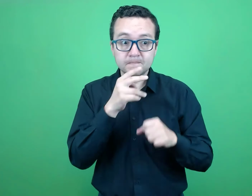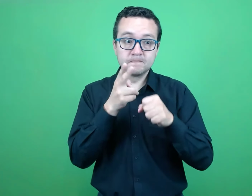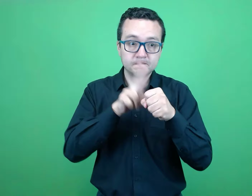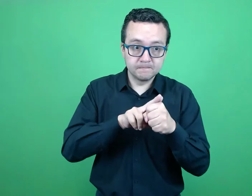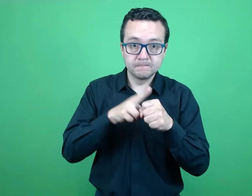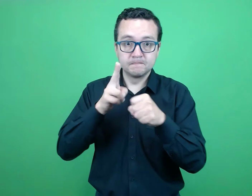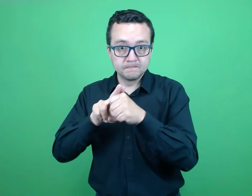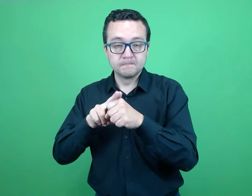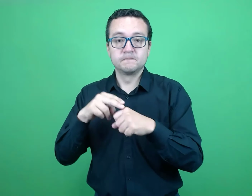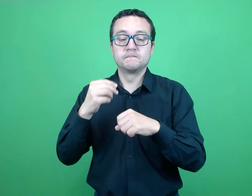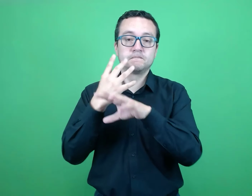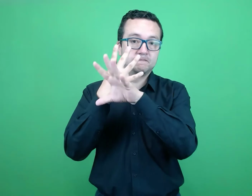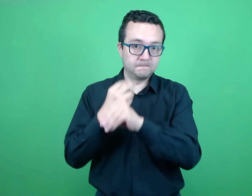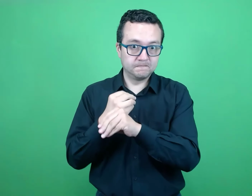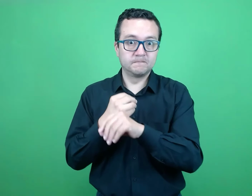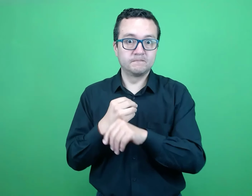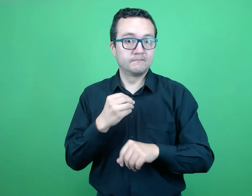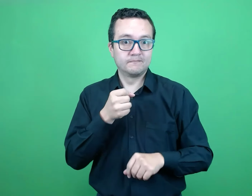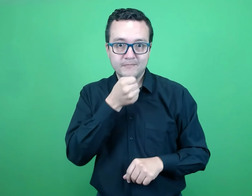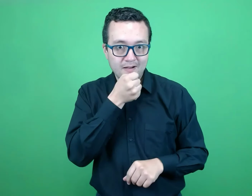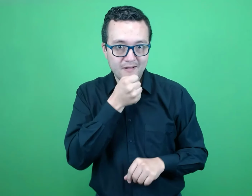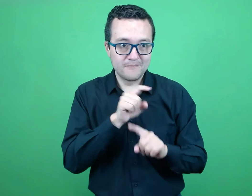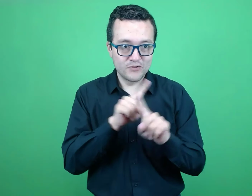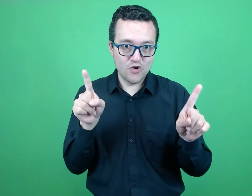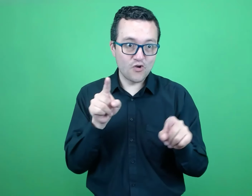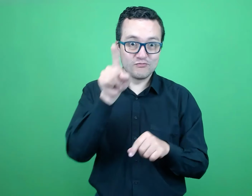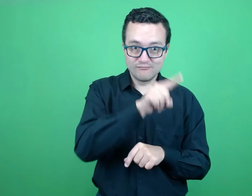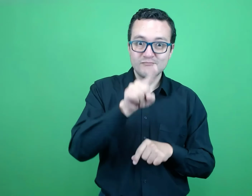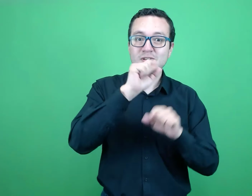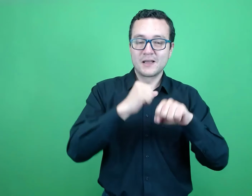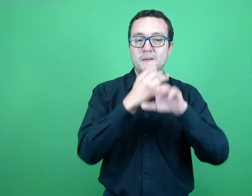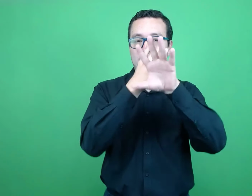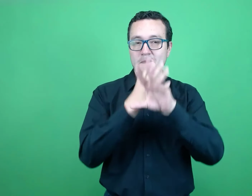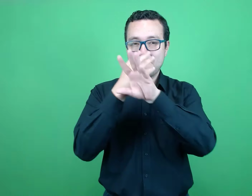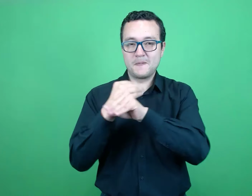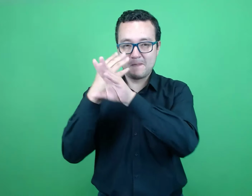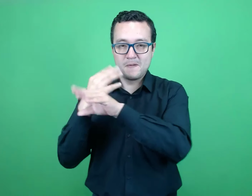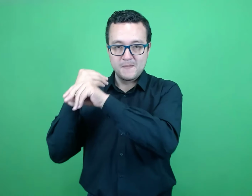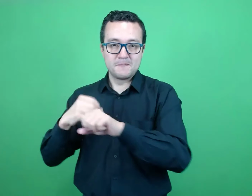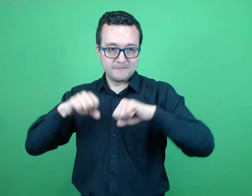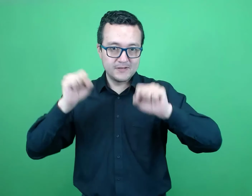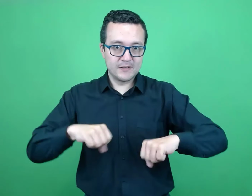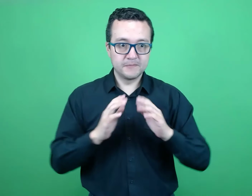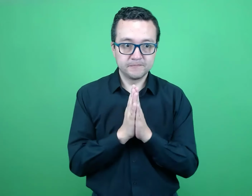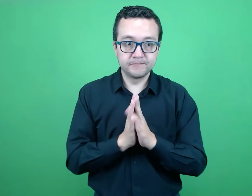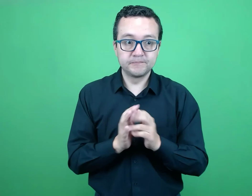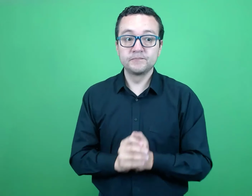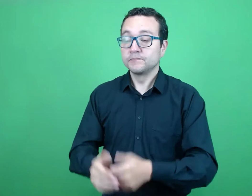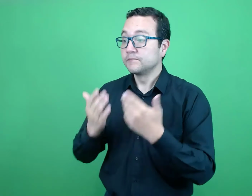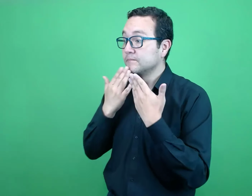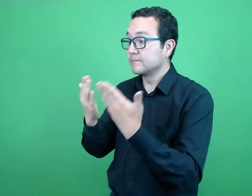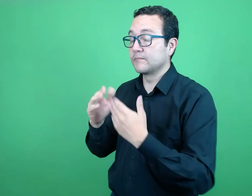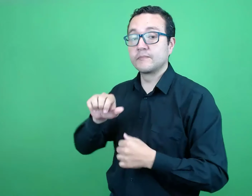Thank you so much, Alexandra. And I should preference that I am an American at heart, so I